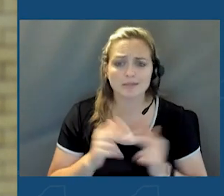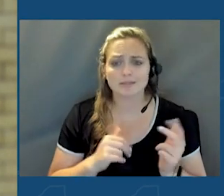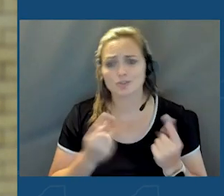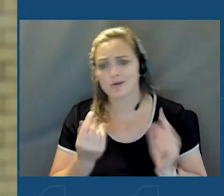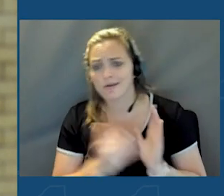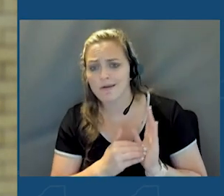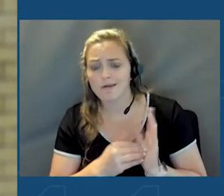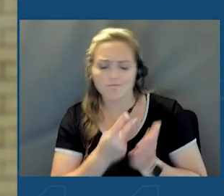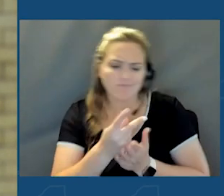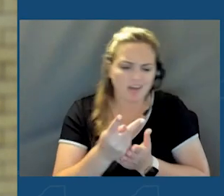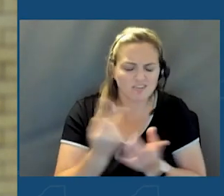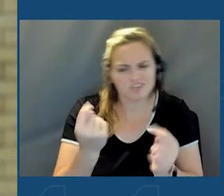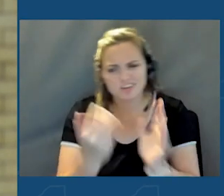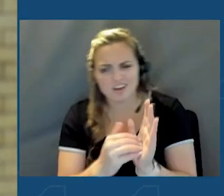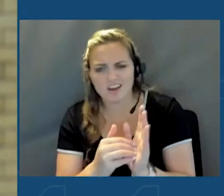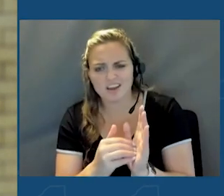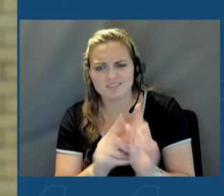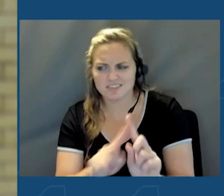You go another path.